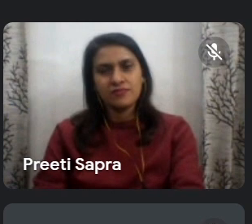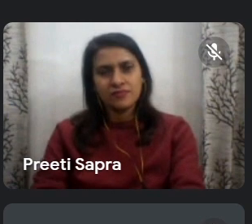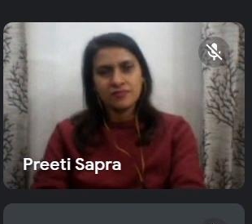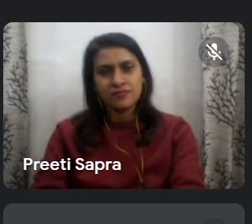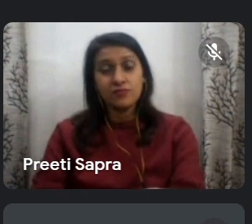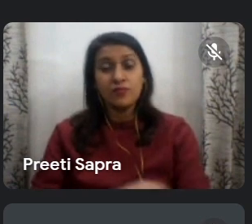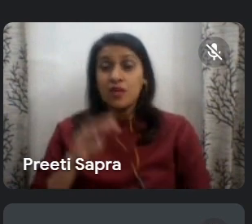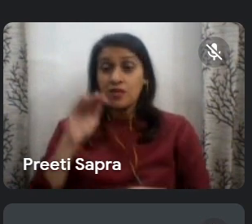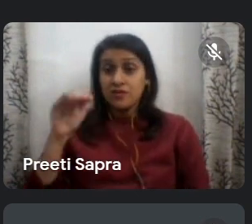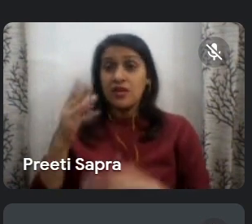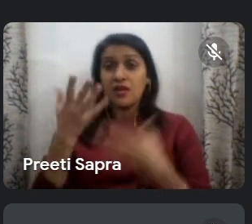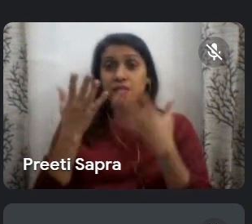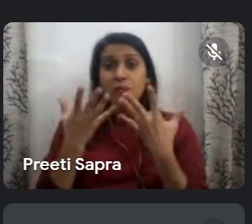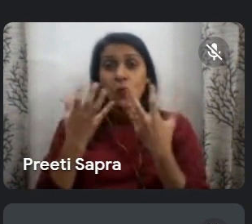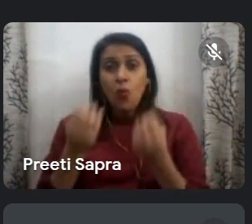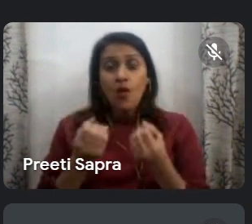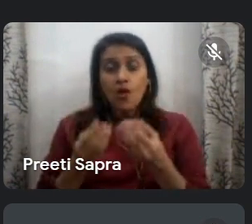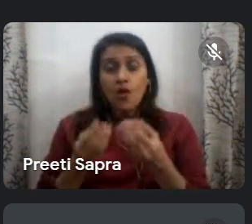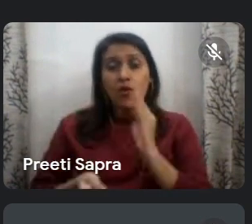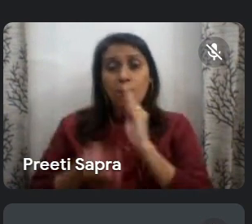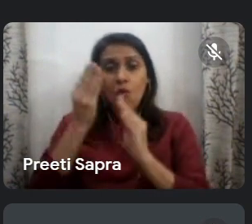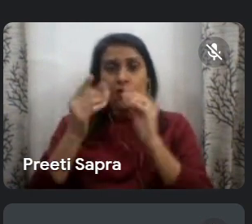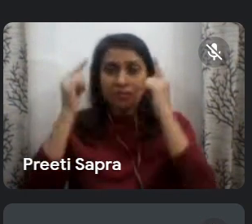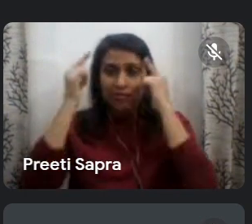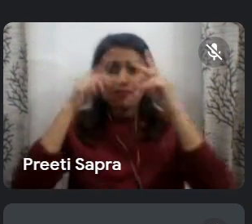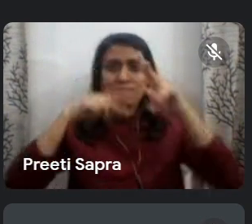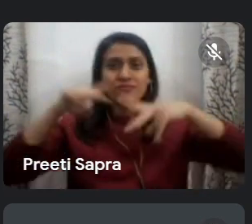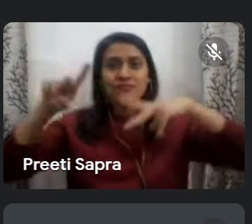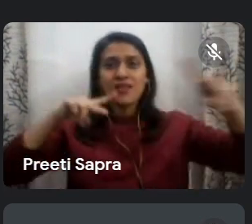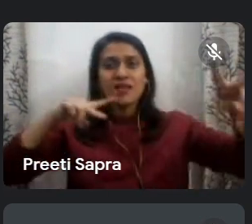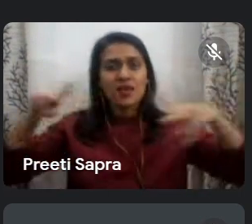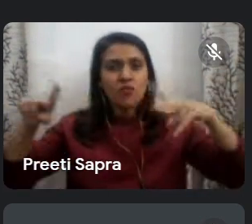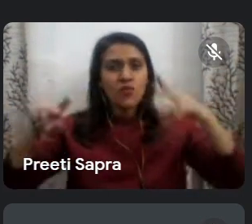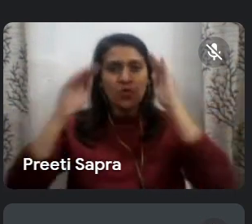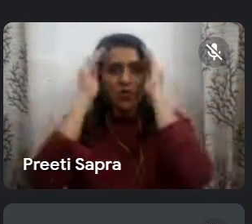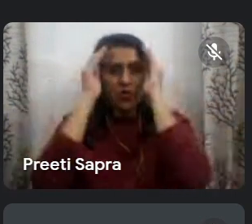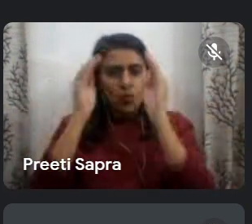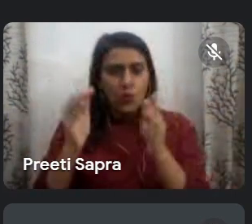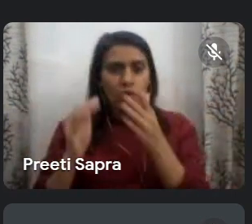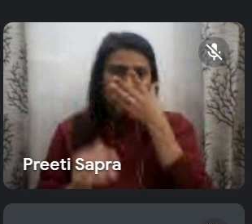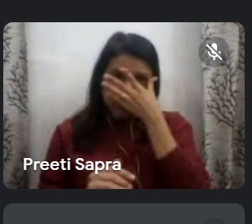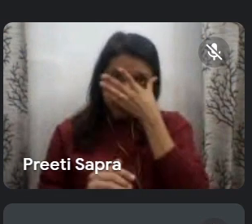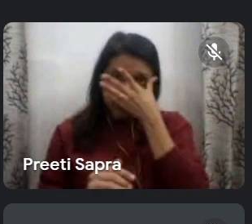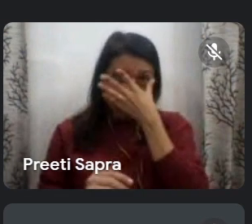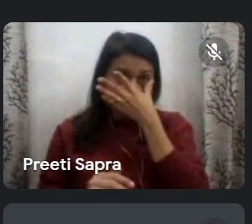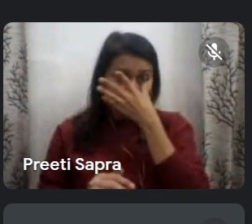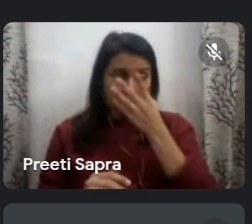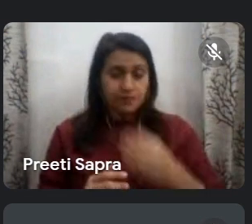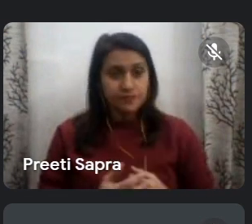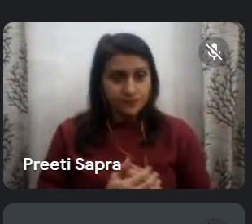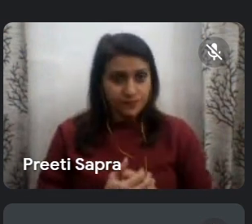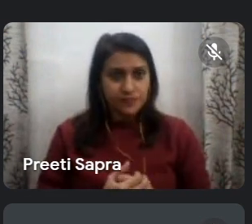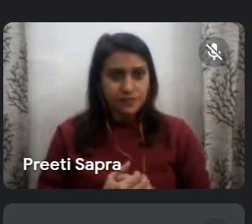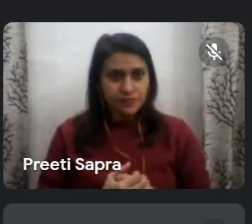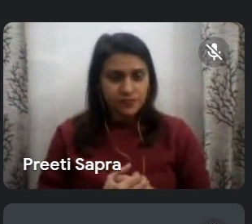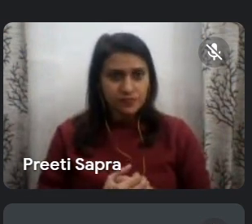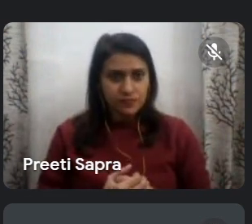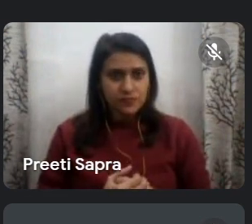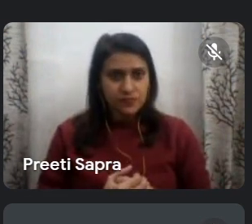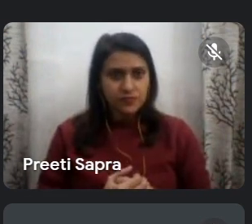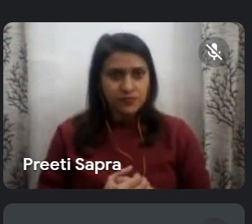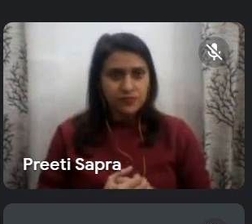attention to neurodivergent, care and all that stuff, and think it's important for us to also